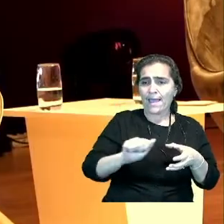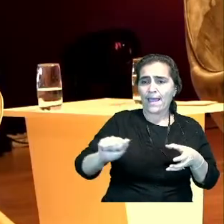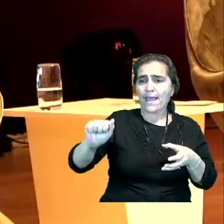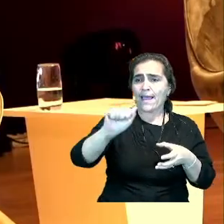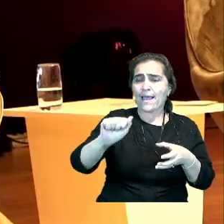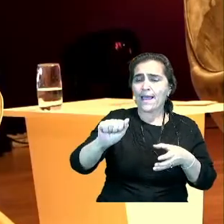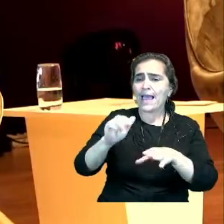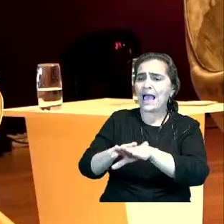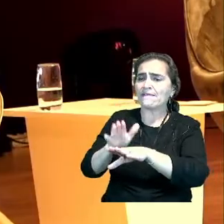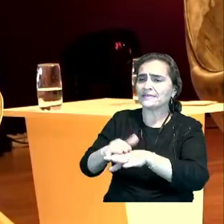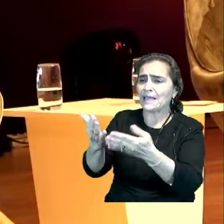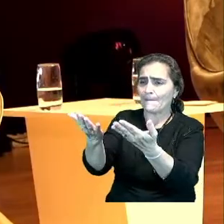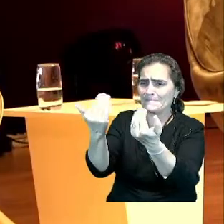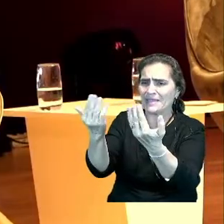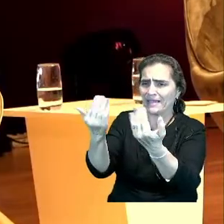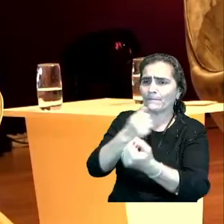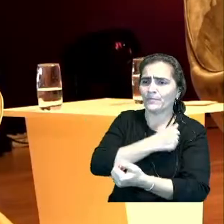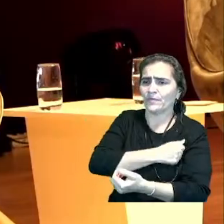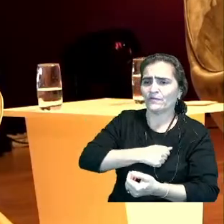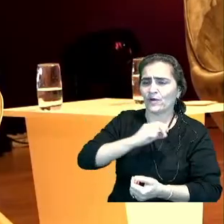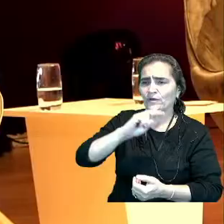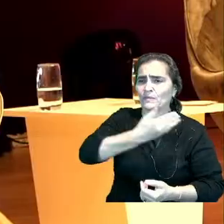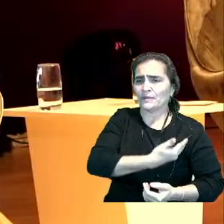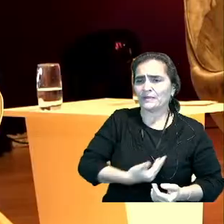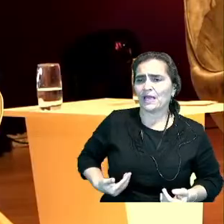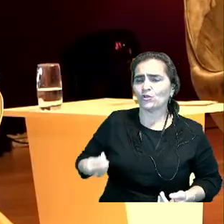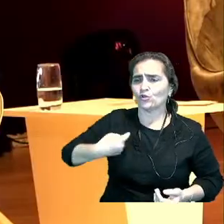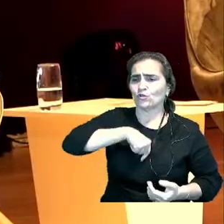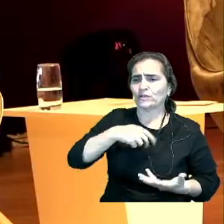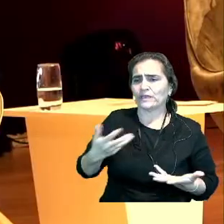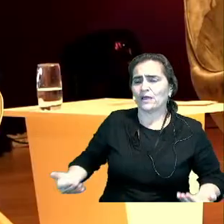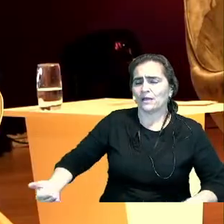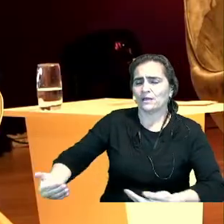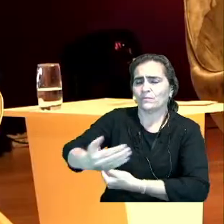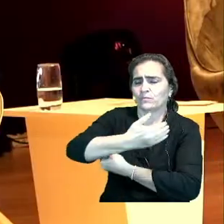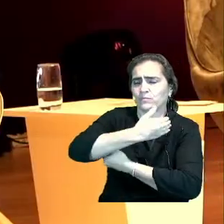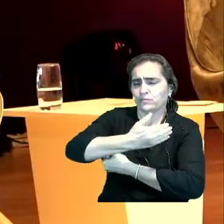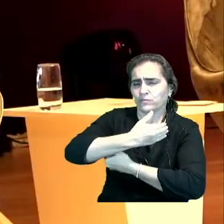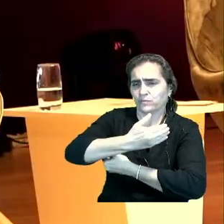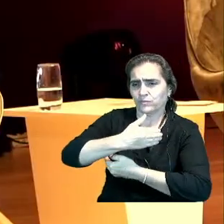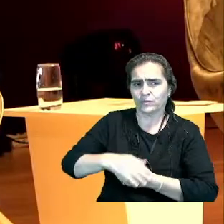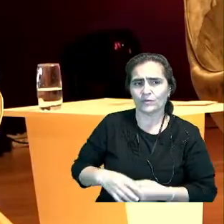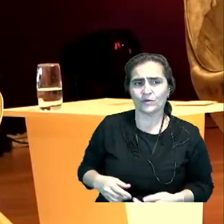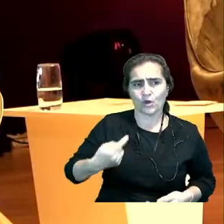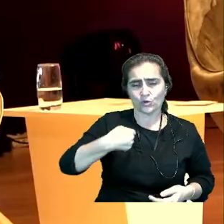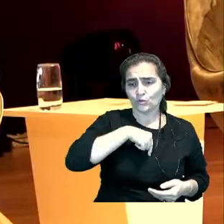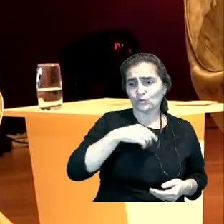to tell her that we're waiting for her to hug her, because in that corner of the world,